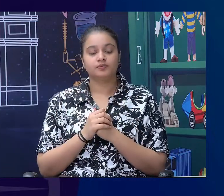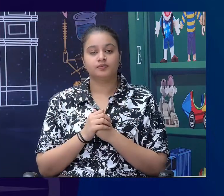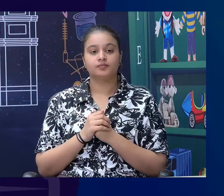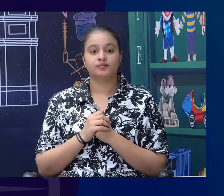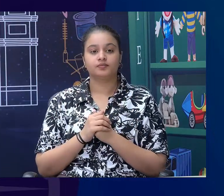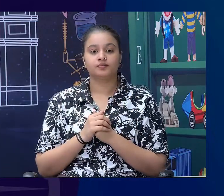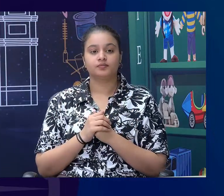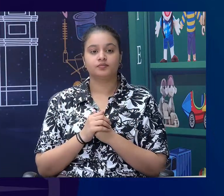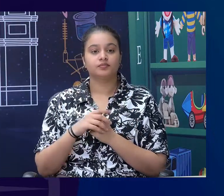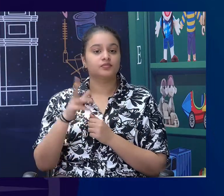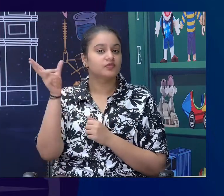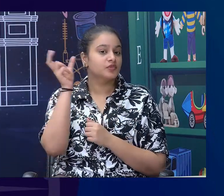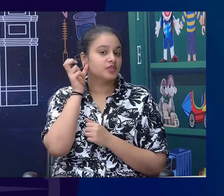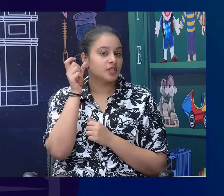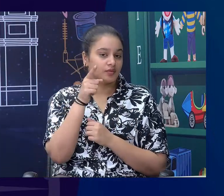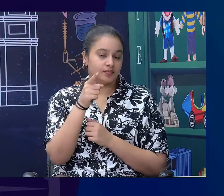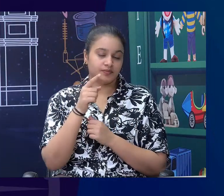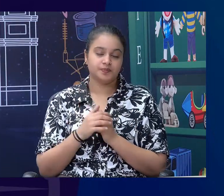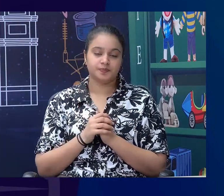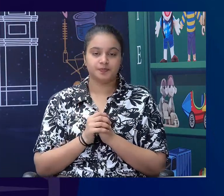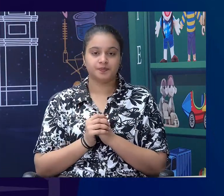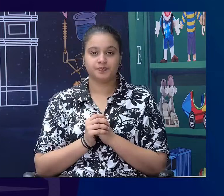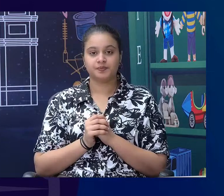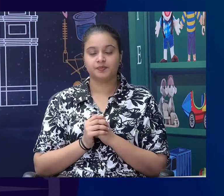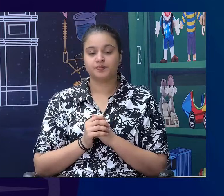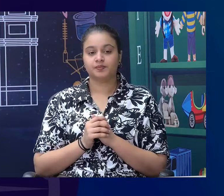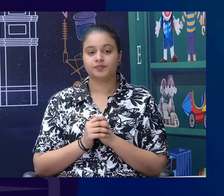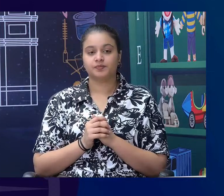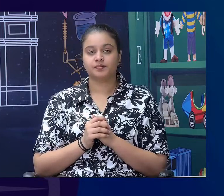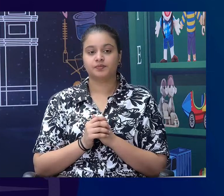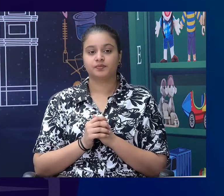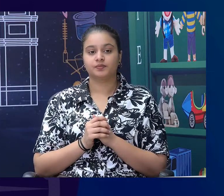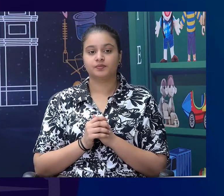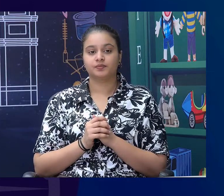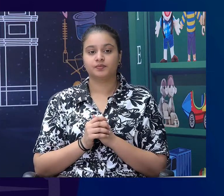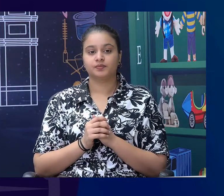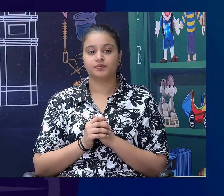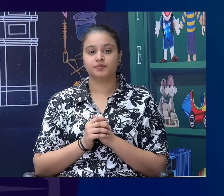okay. And let's listen to the sound also. Yeah.